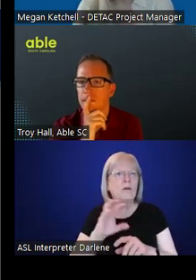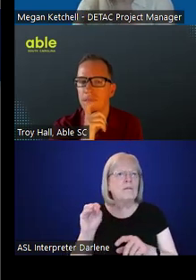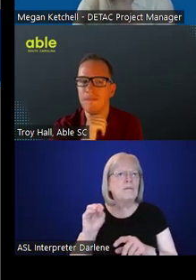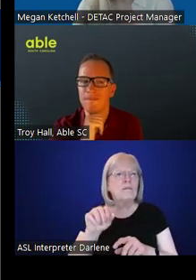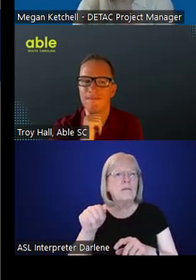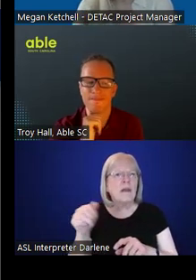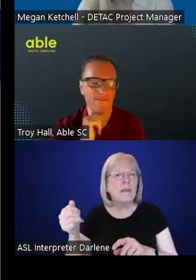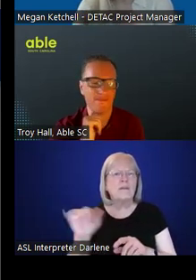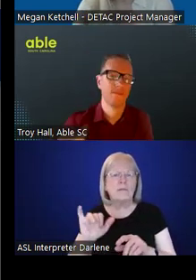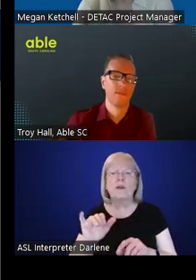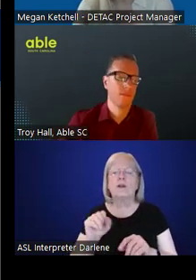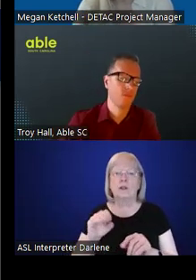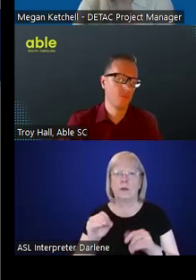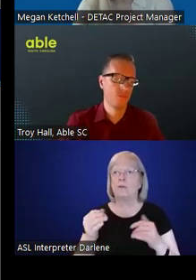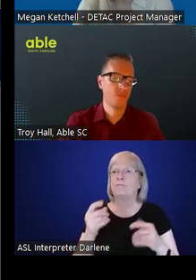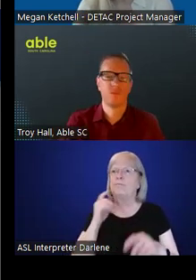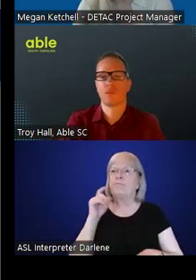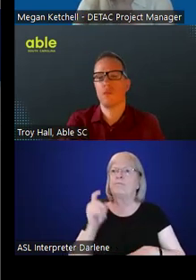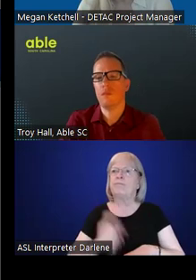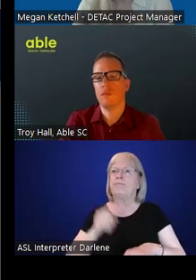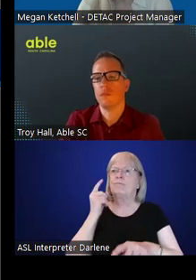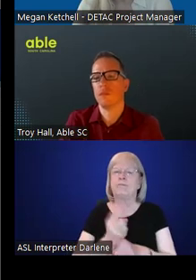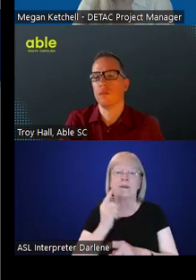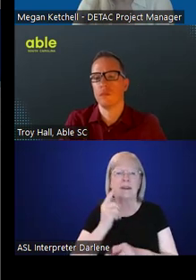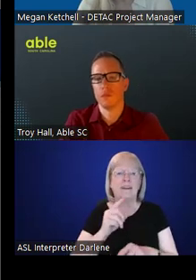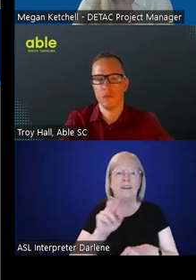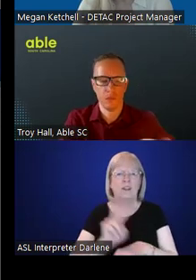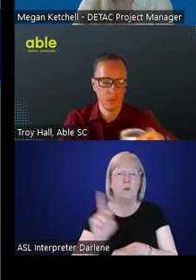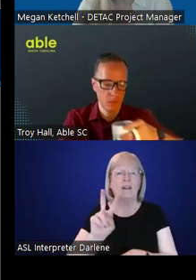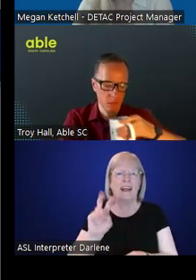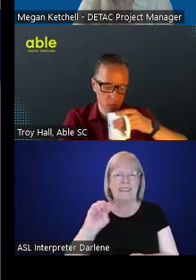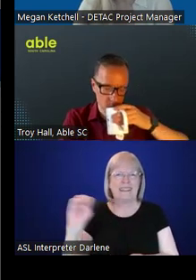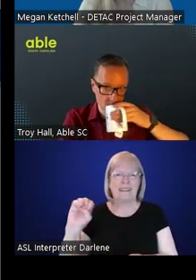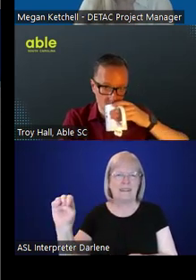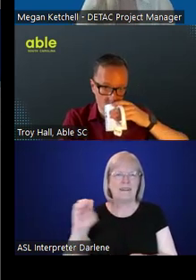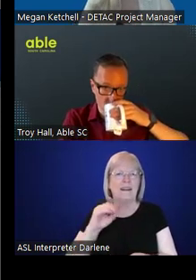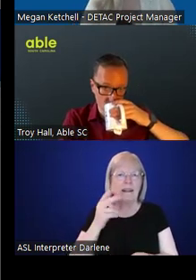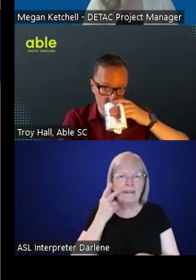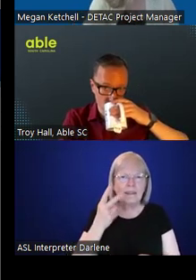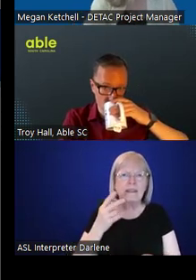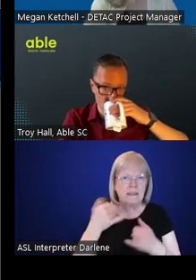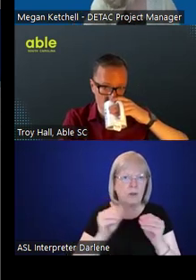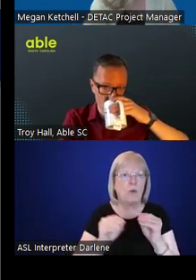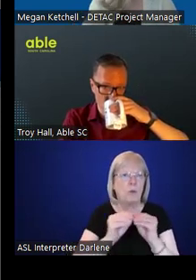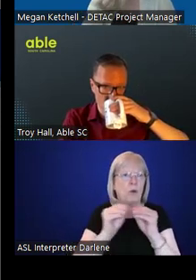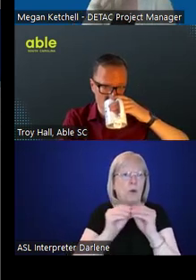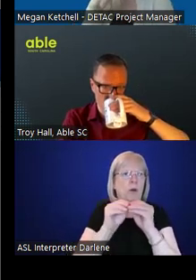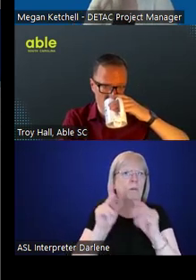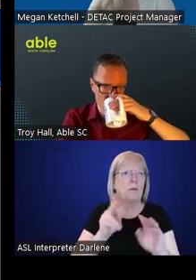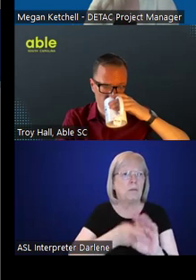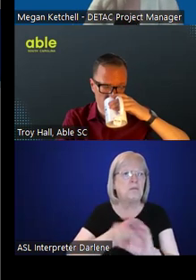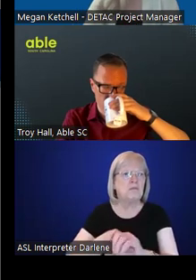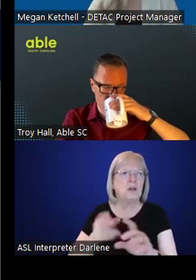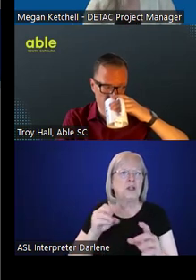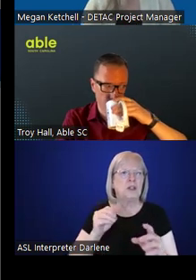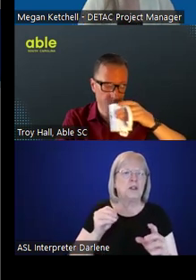are at 2 o'clock, and I see our participant list keep ticking up. So I think we can